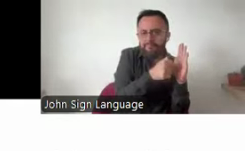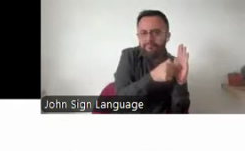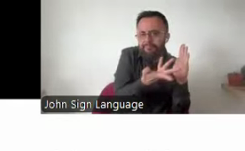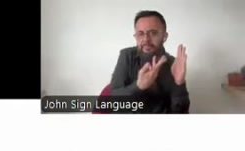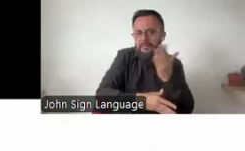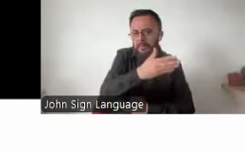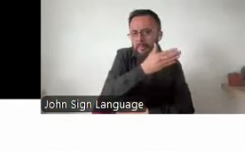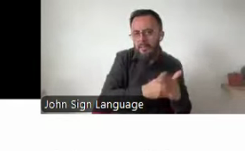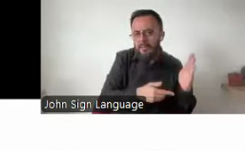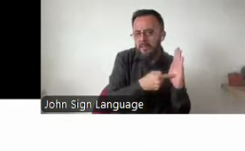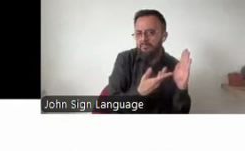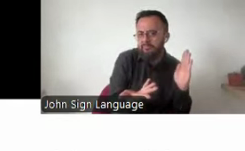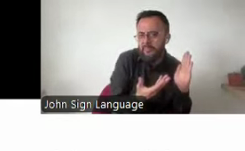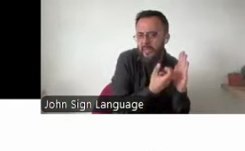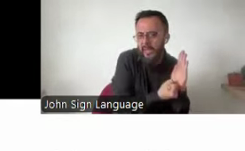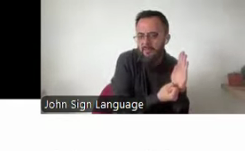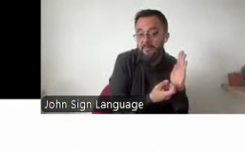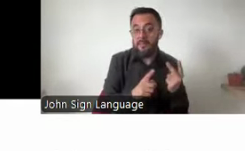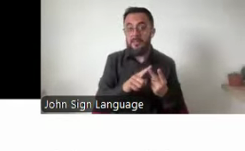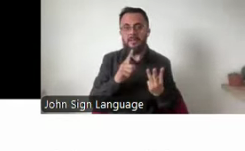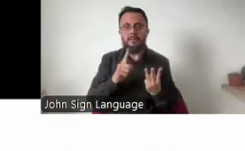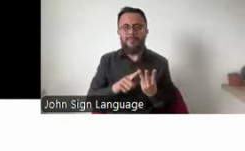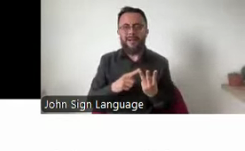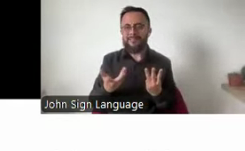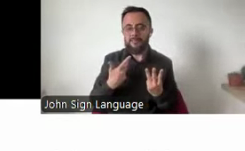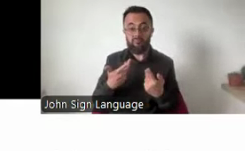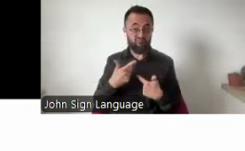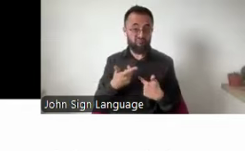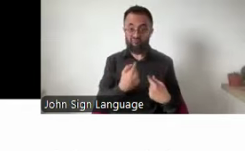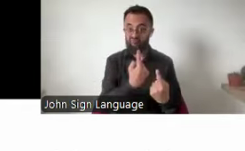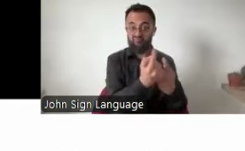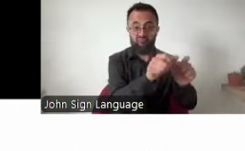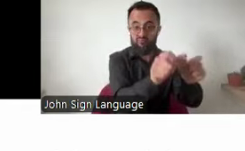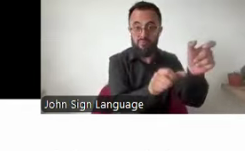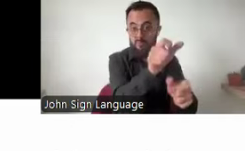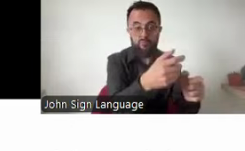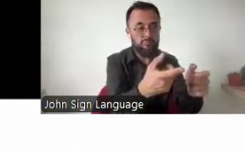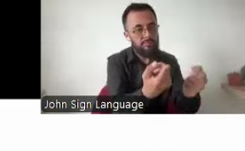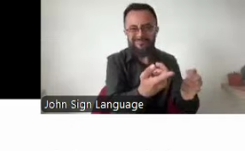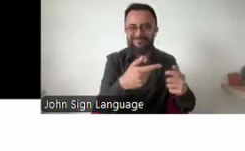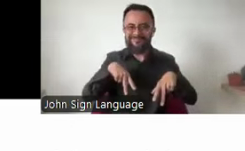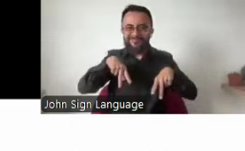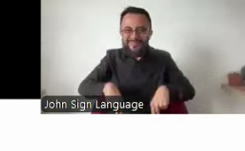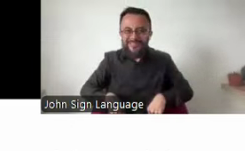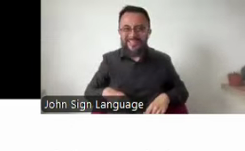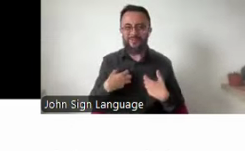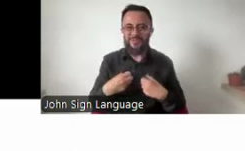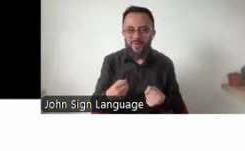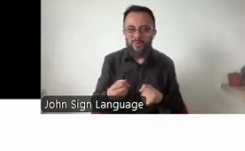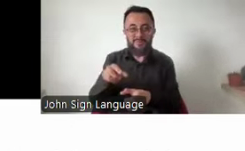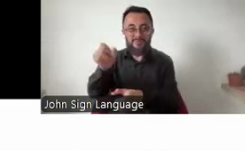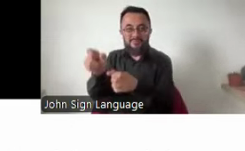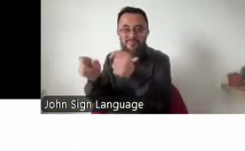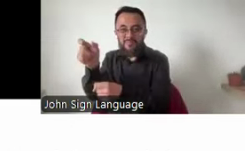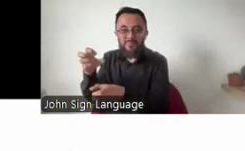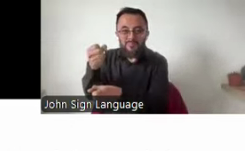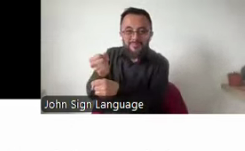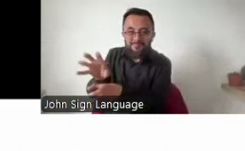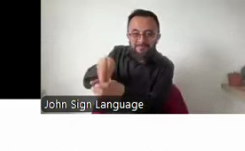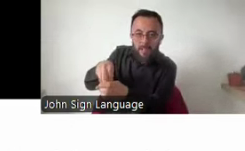actors within the Ministry of Health, with healthcare workers, but also, very importantly, with persons